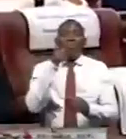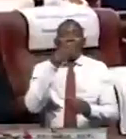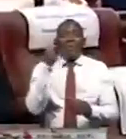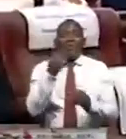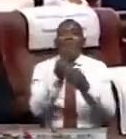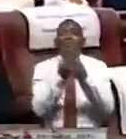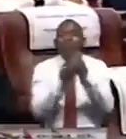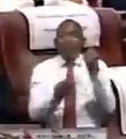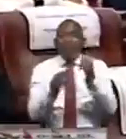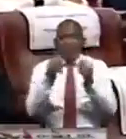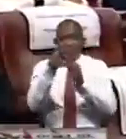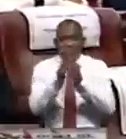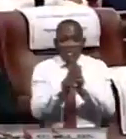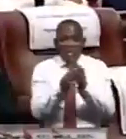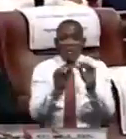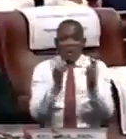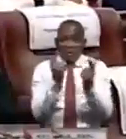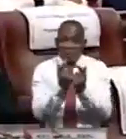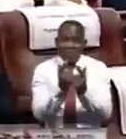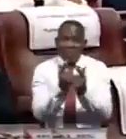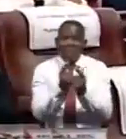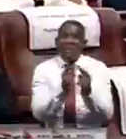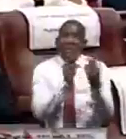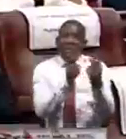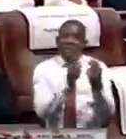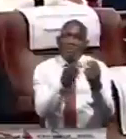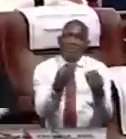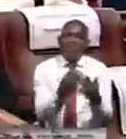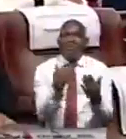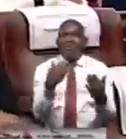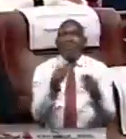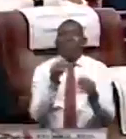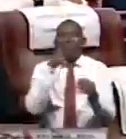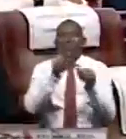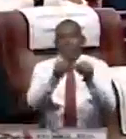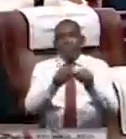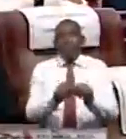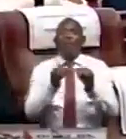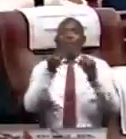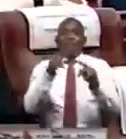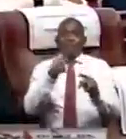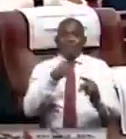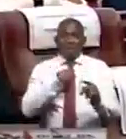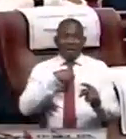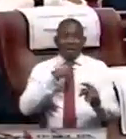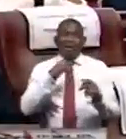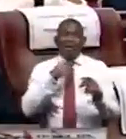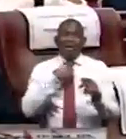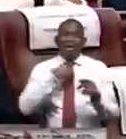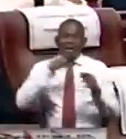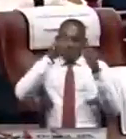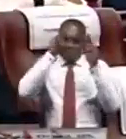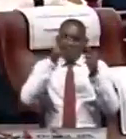I was actually going to make a similar submission, because it is my respectful submission that